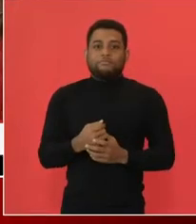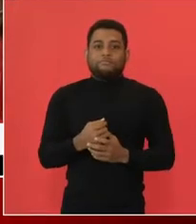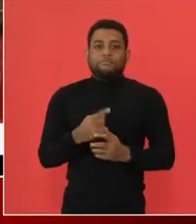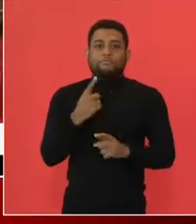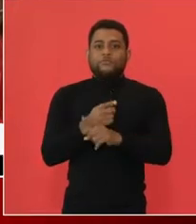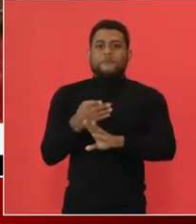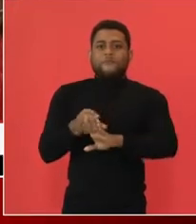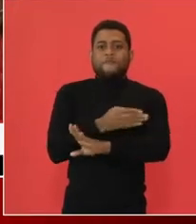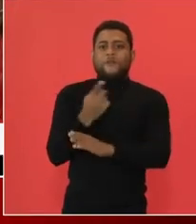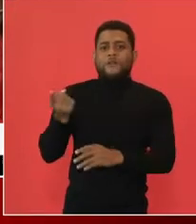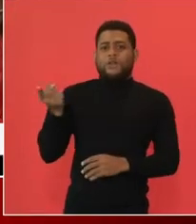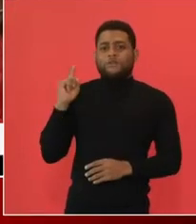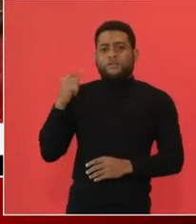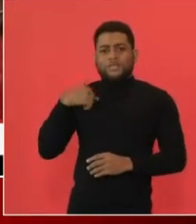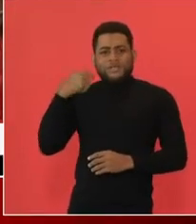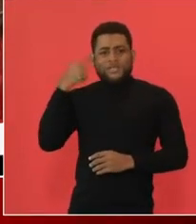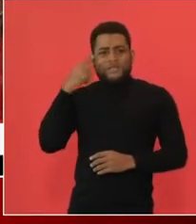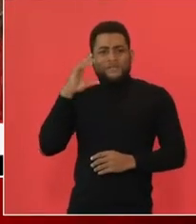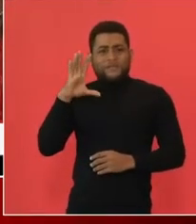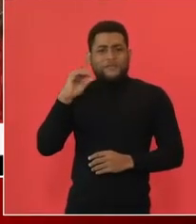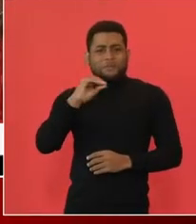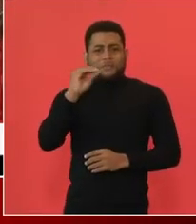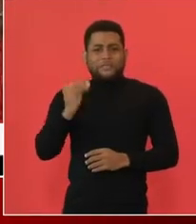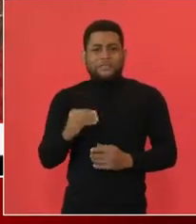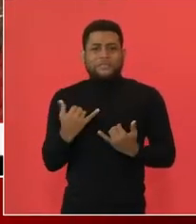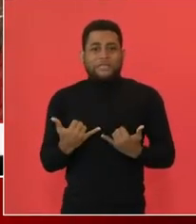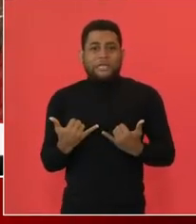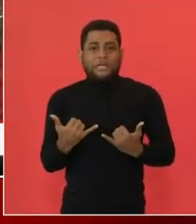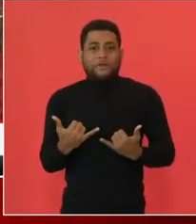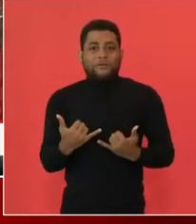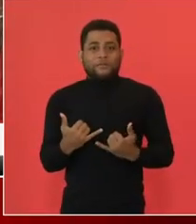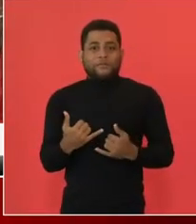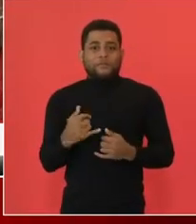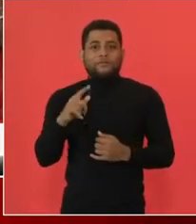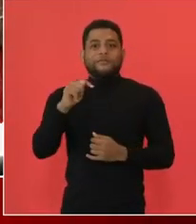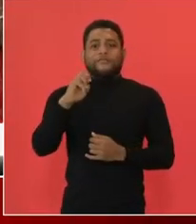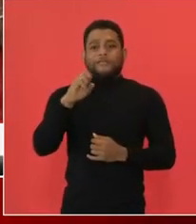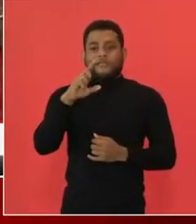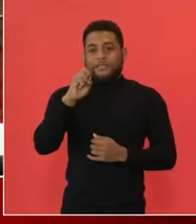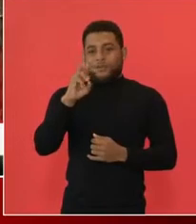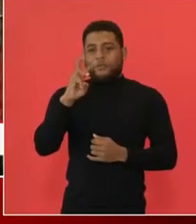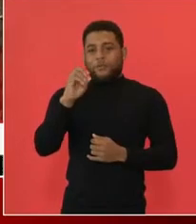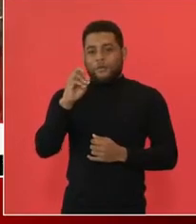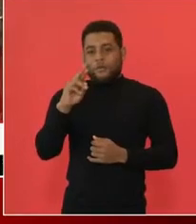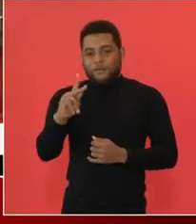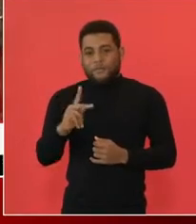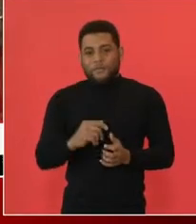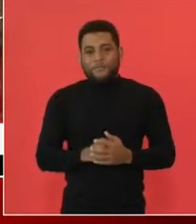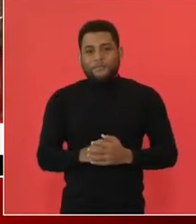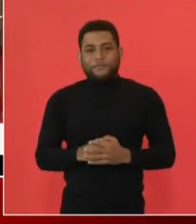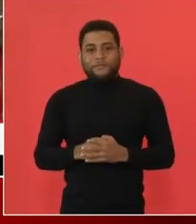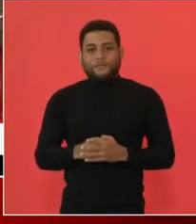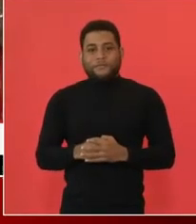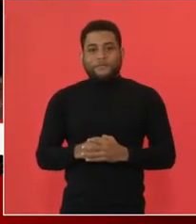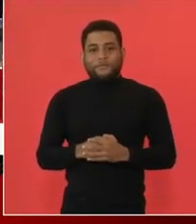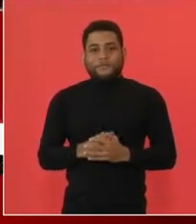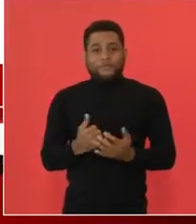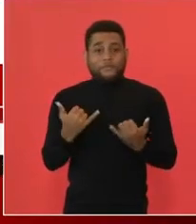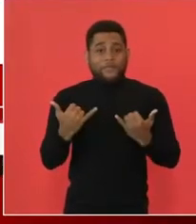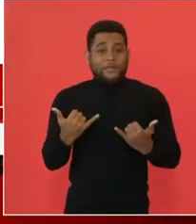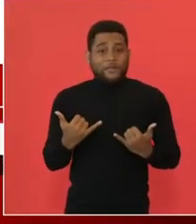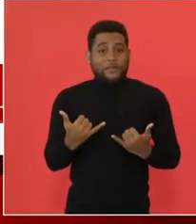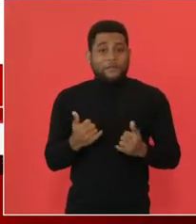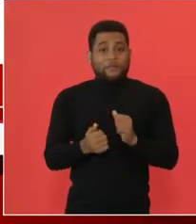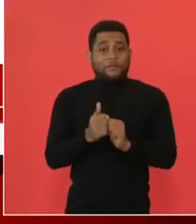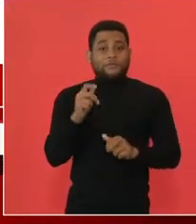about 50% are telework. And now most people are spending most of their hours in person starting